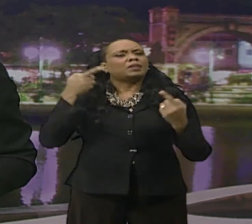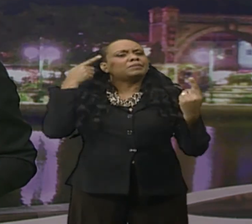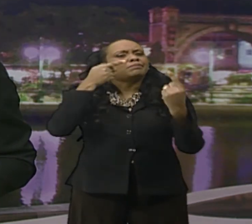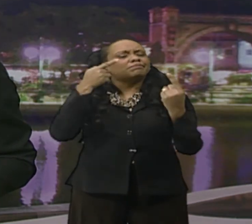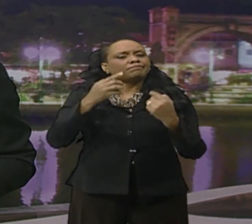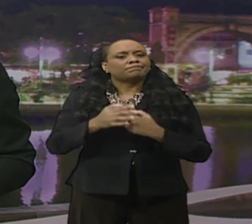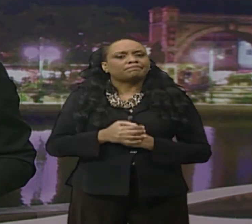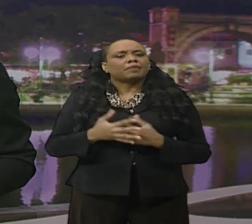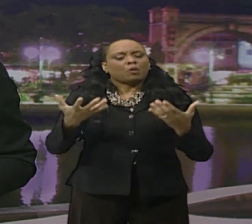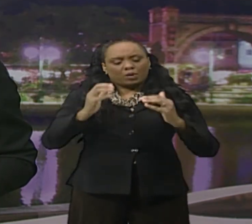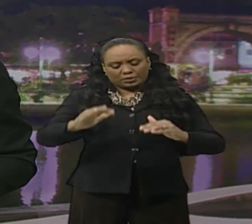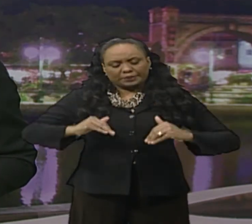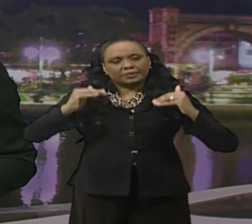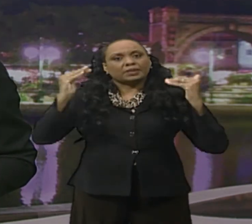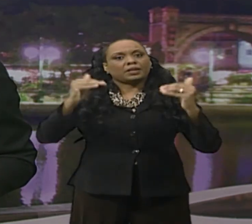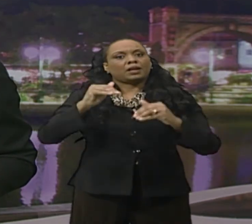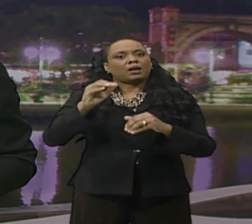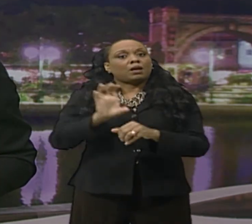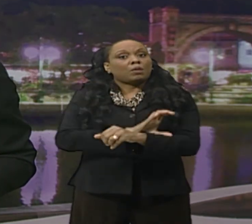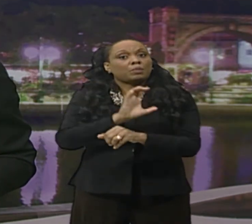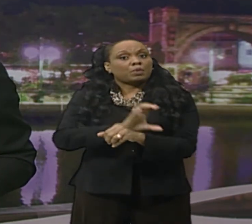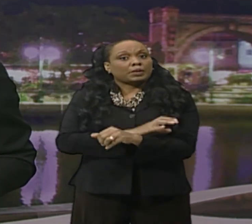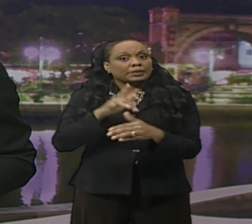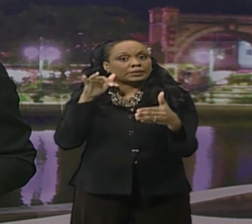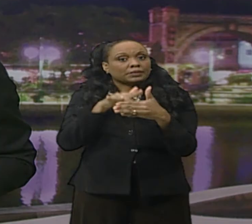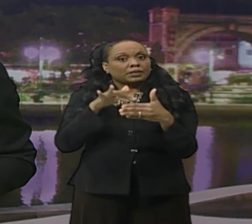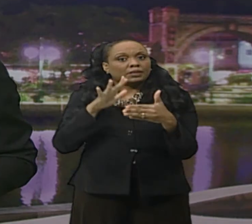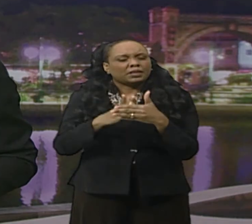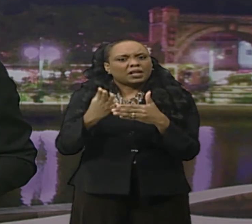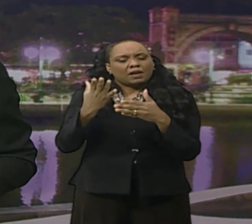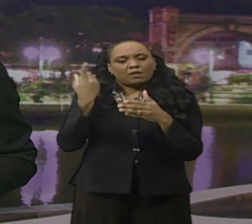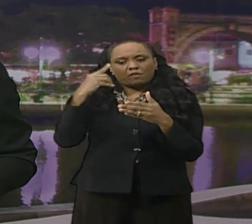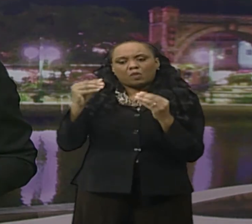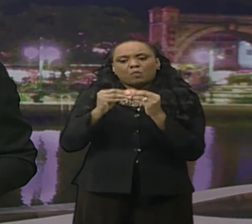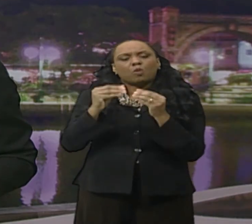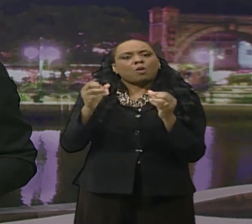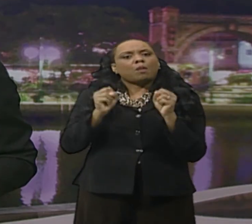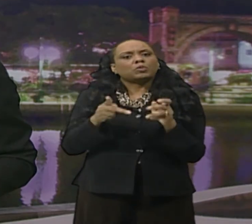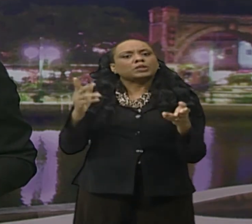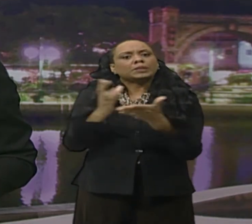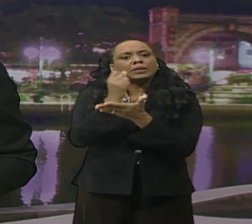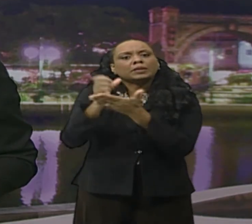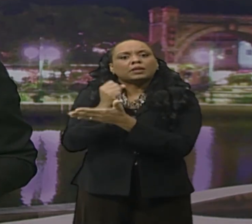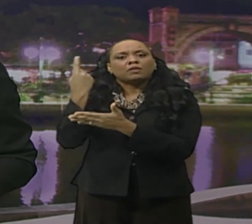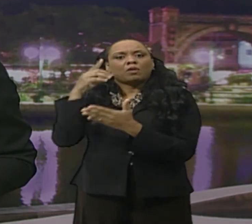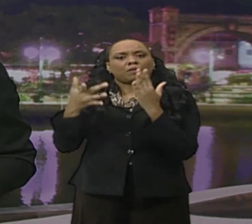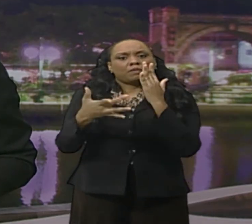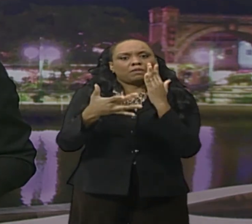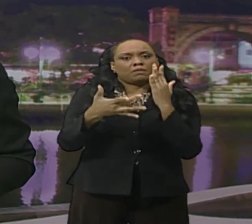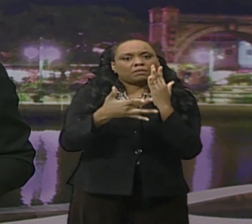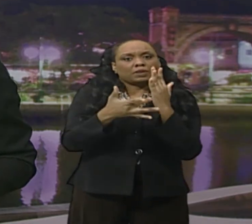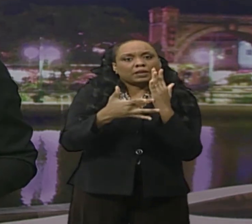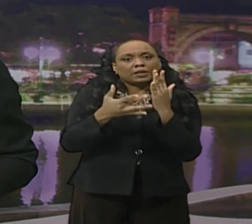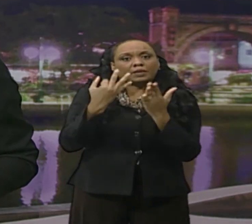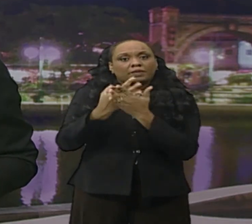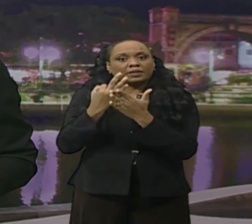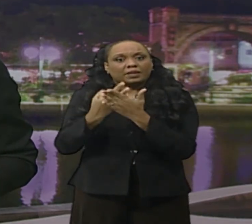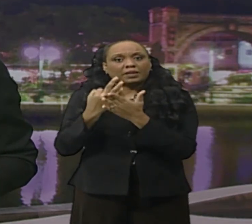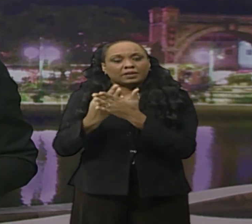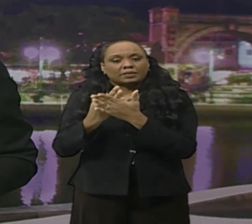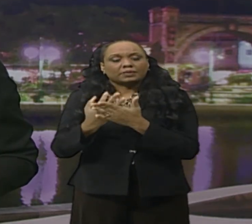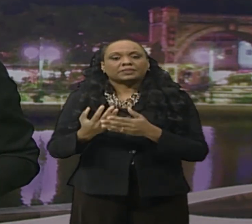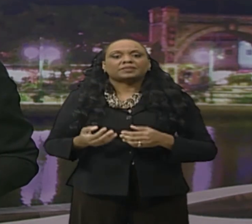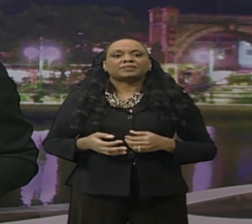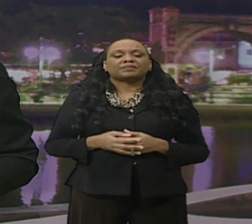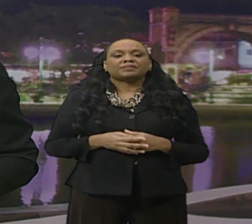bolster computer studies and highlight the opportunities that exist within the financial technology or fintech industry.